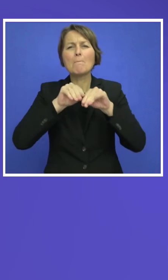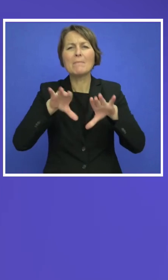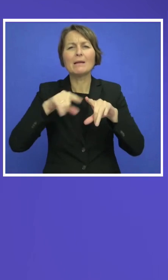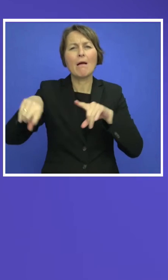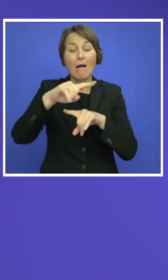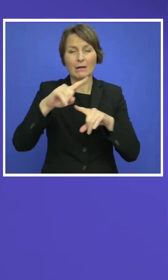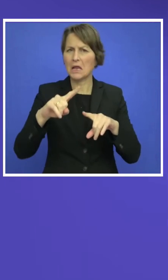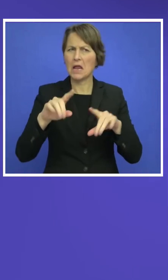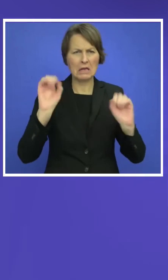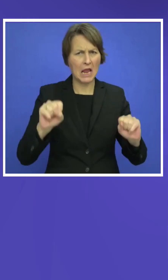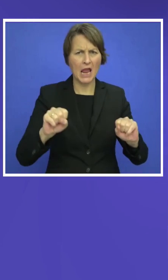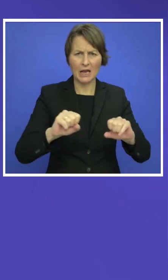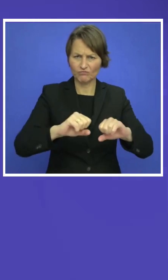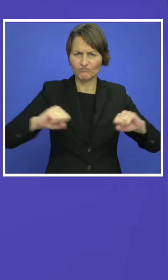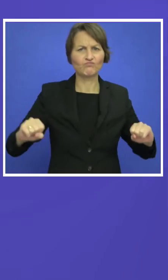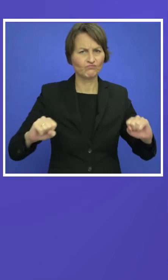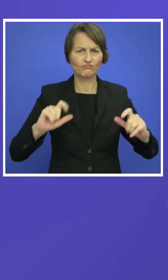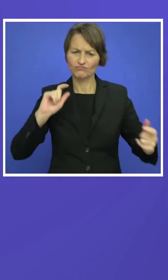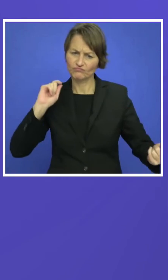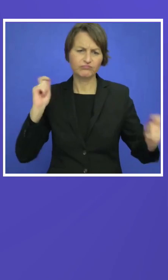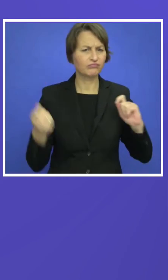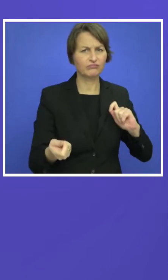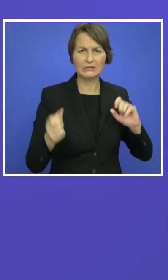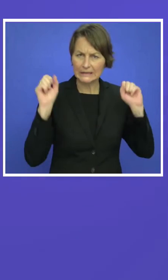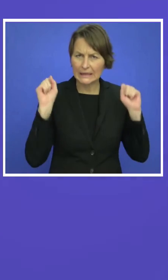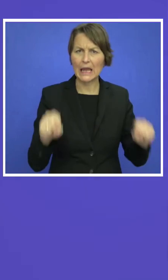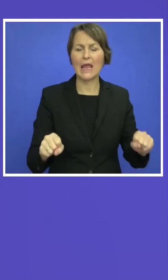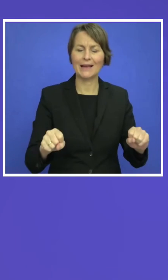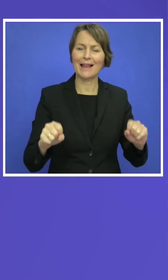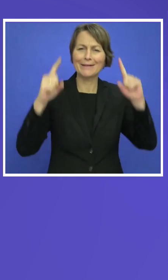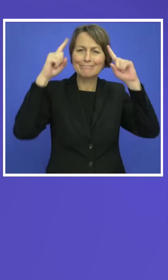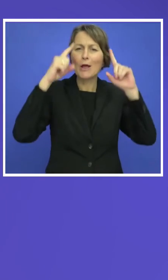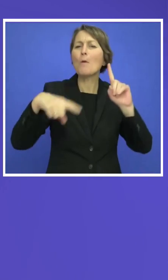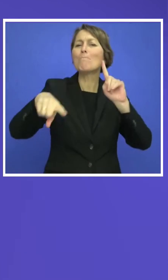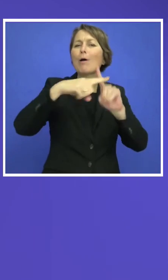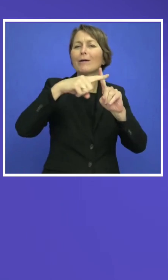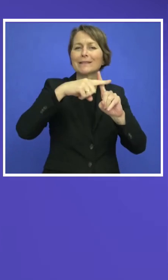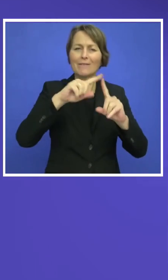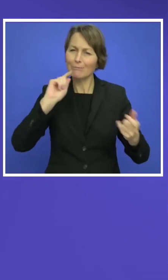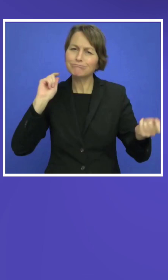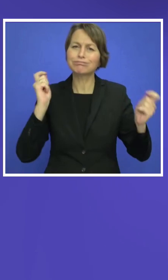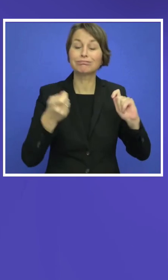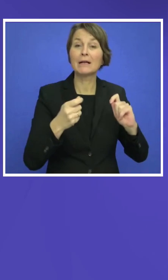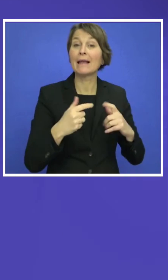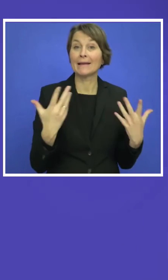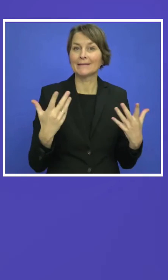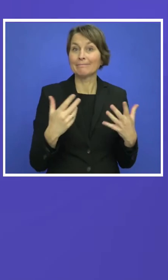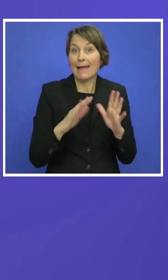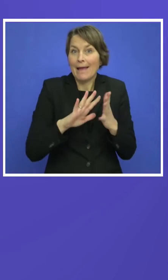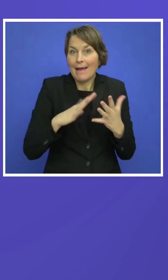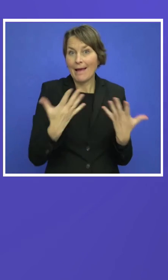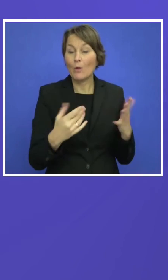positive change makers. And that is something that needs to happen both on a content level, when it comes to the output that is